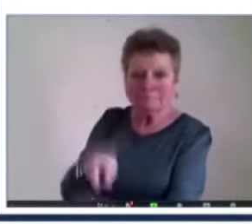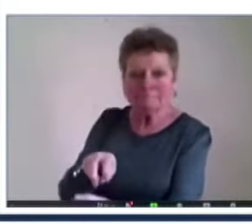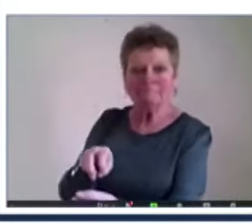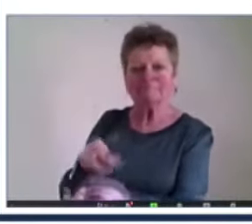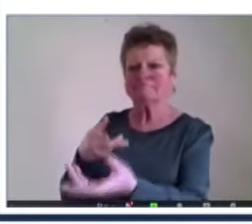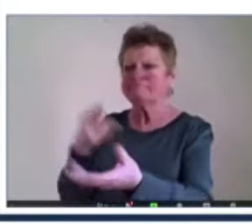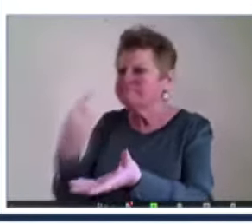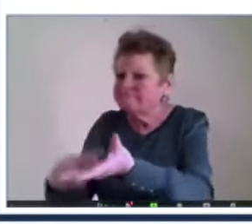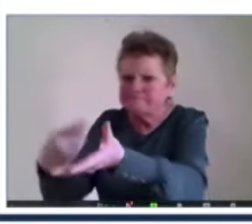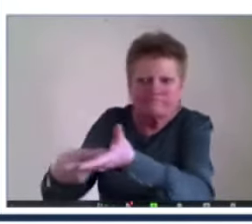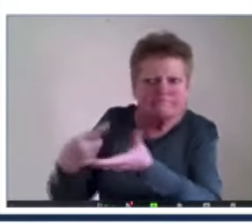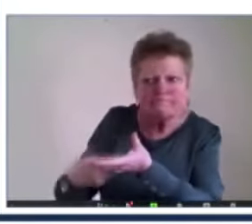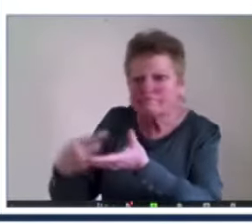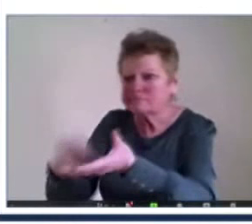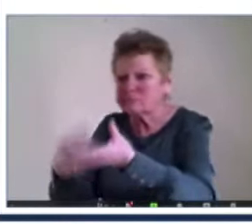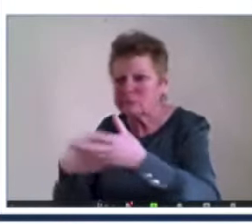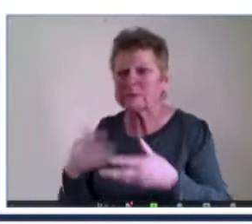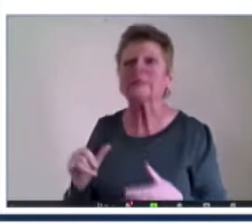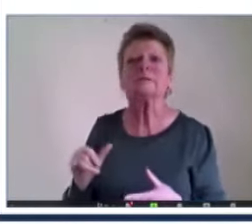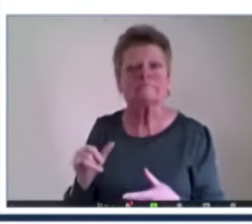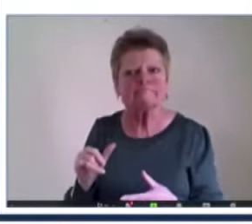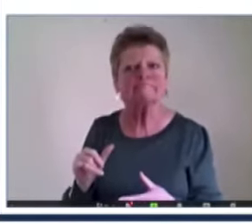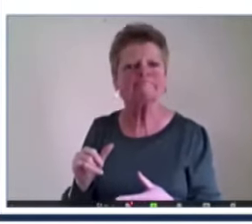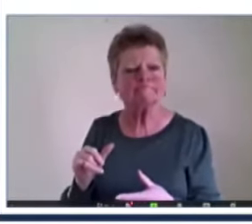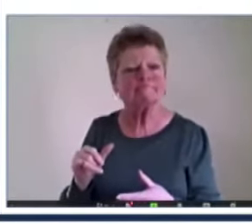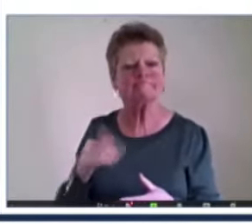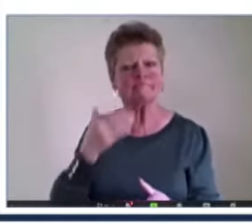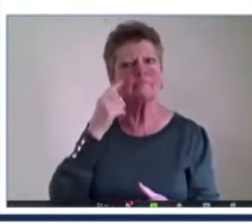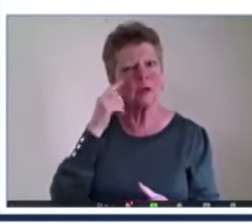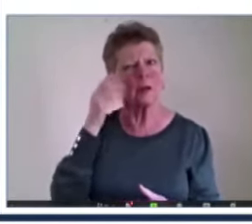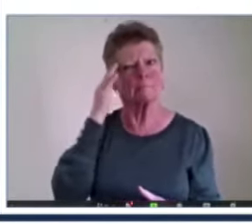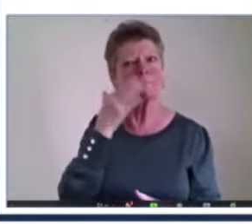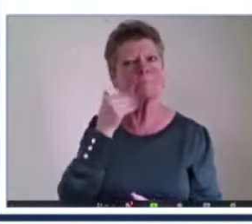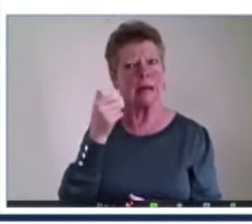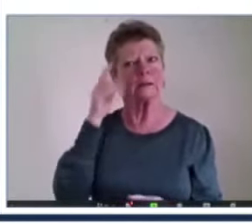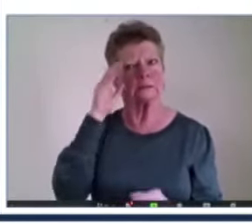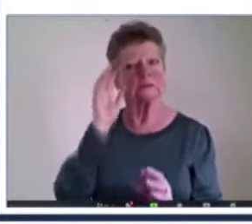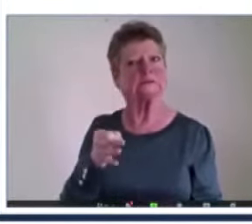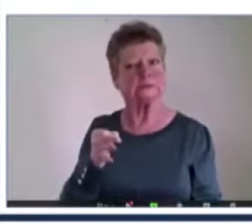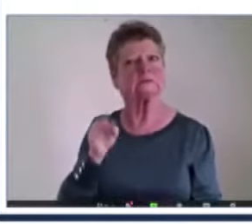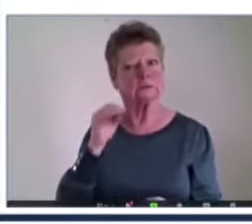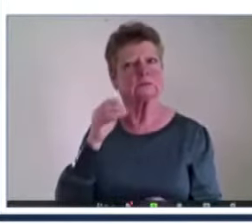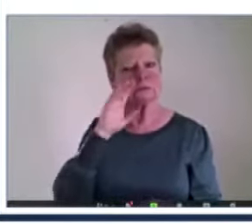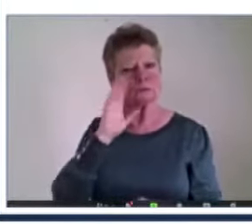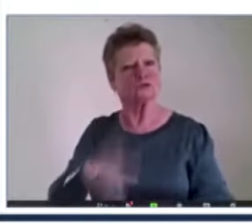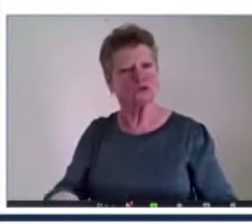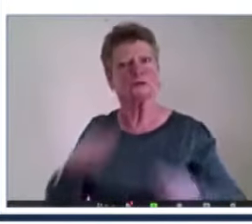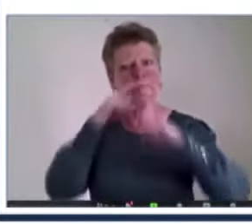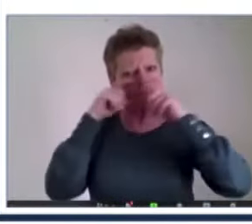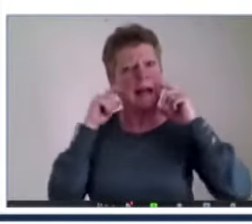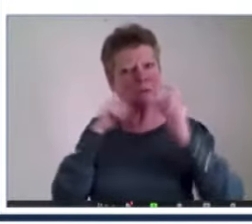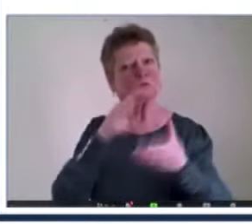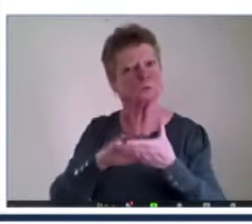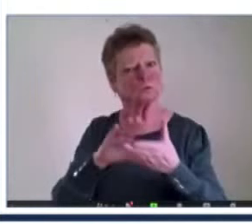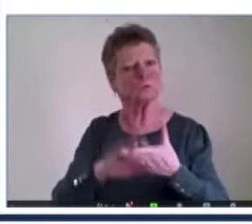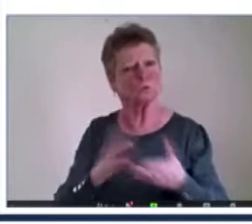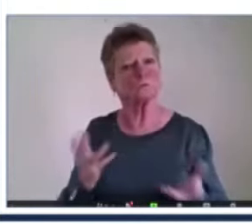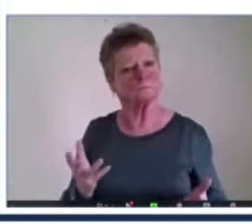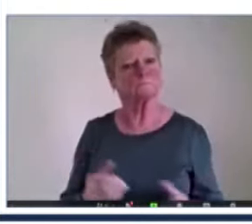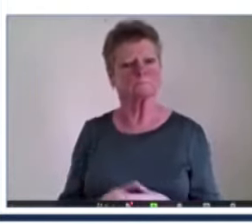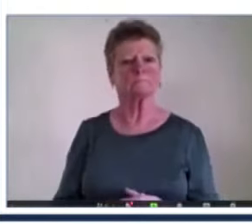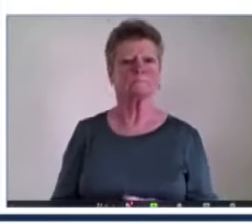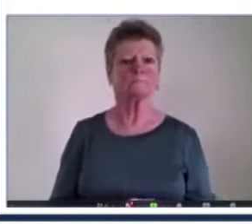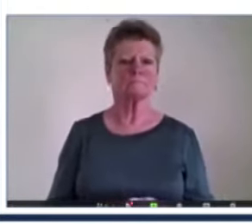front of us, this is a decision, and it's the right decision. Heidi, do you have a follow-up